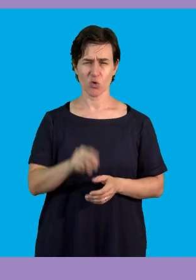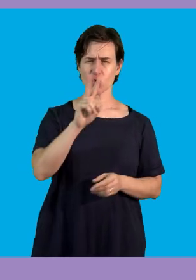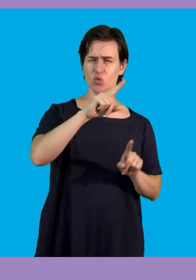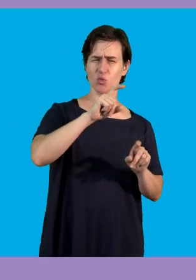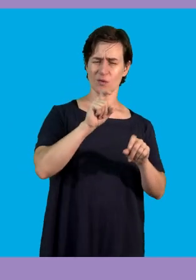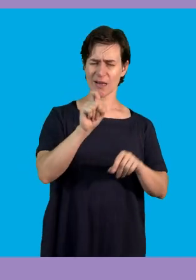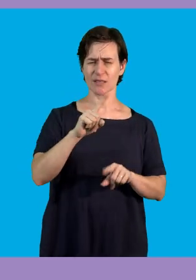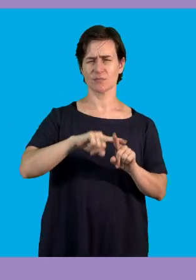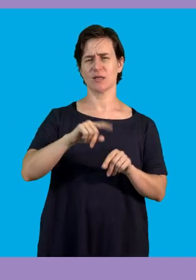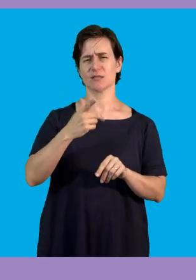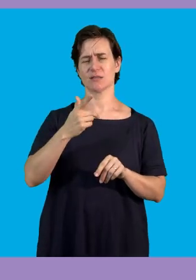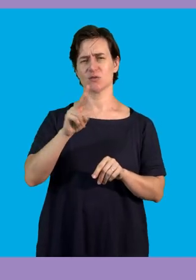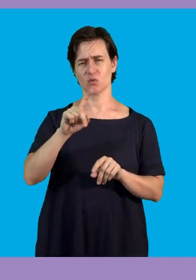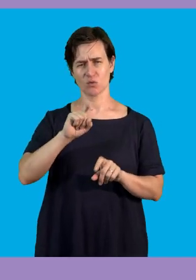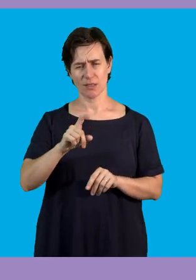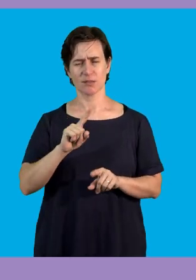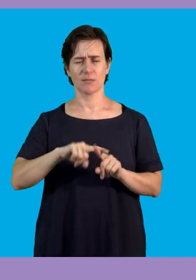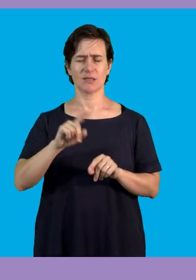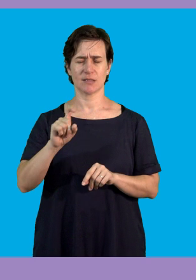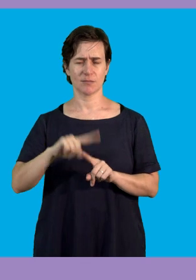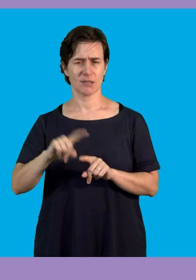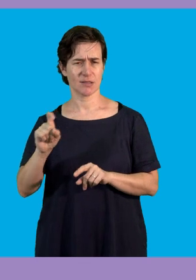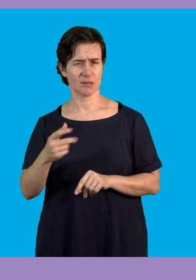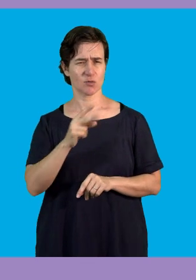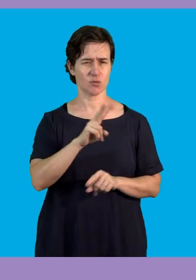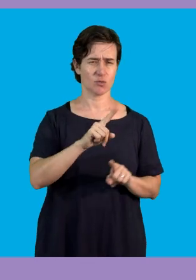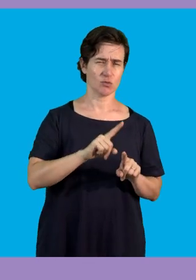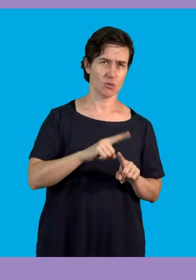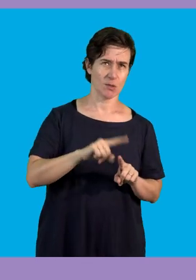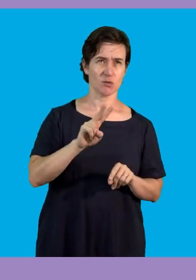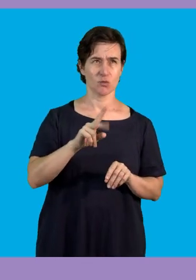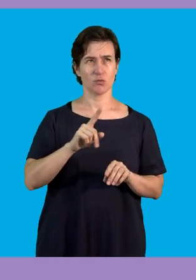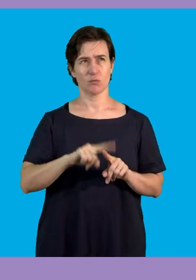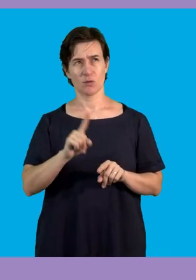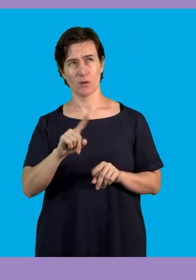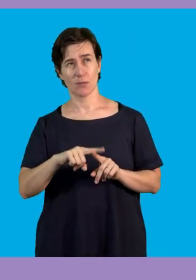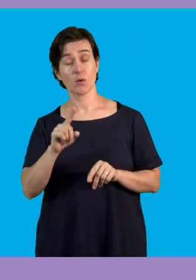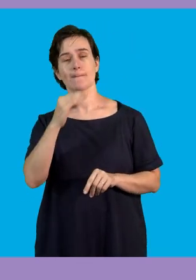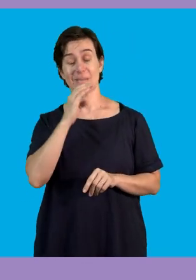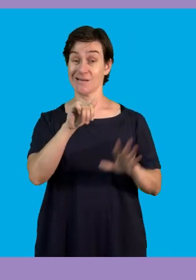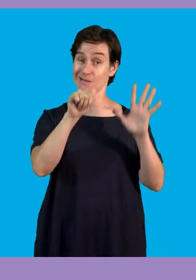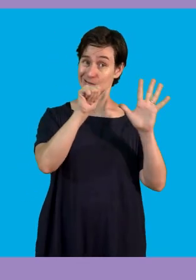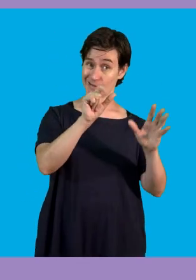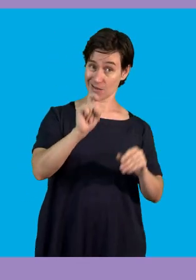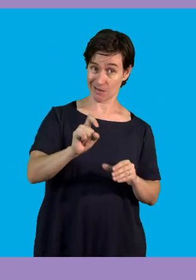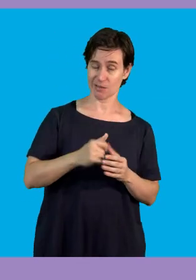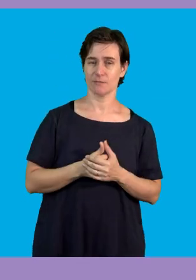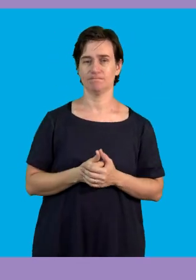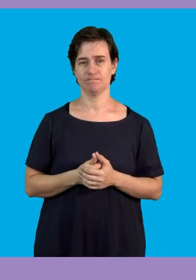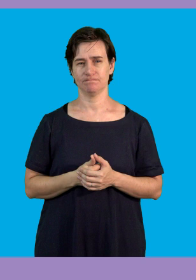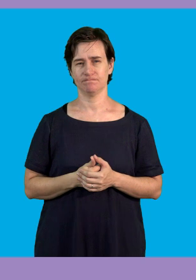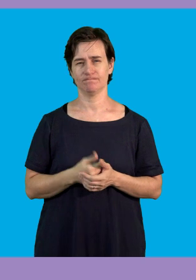2x plus 2x plus x plus x, 2 plus 2 is 4 plus 1 is 6x, and then